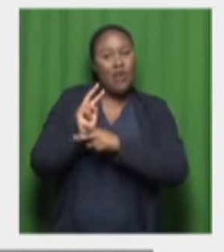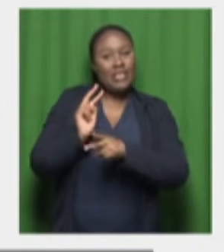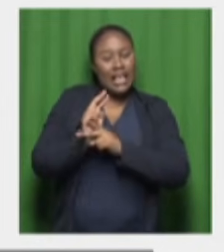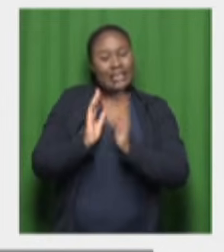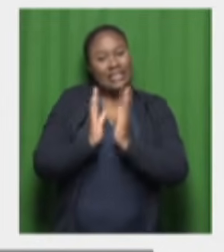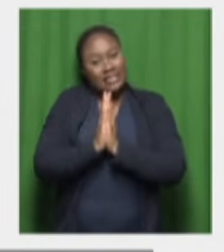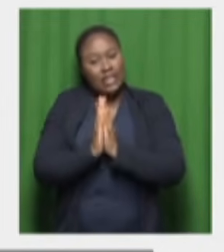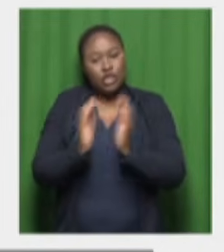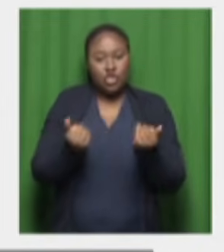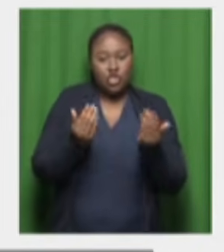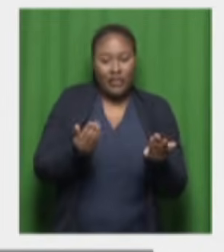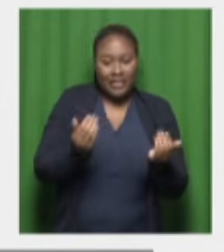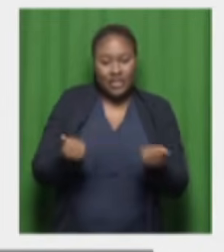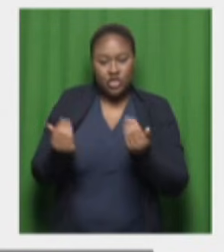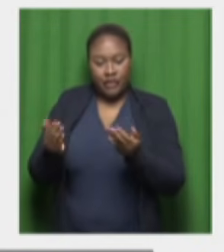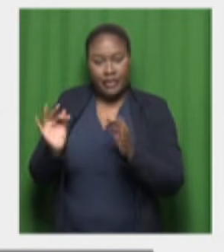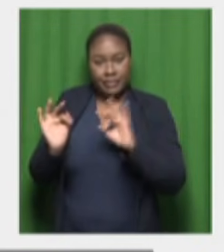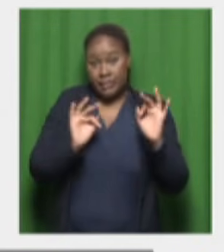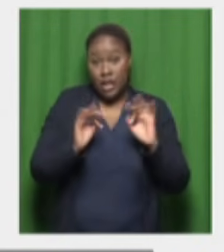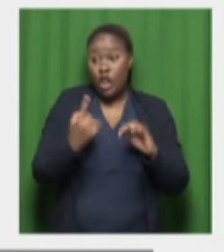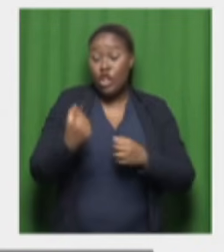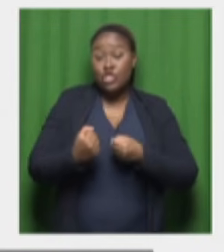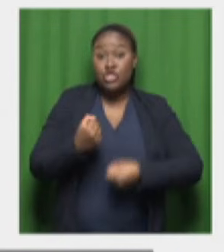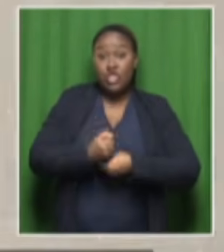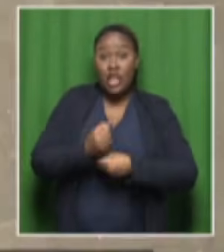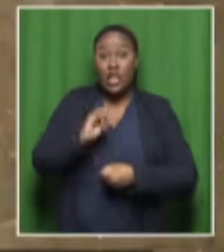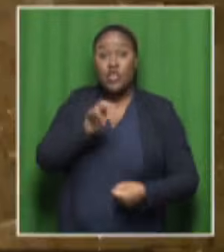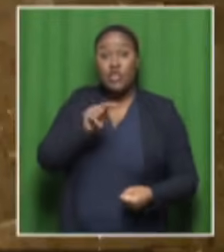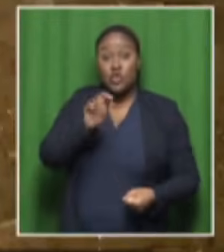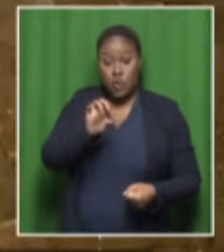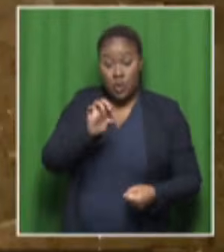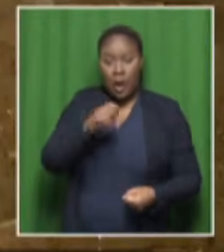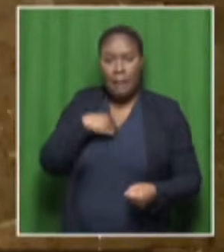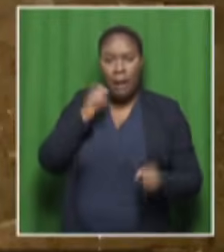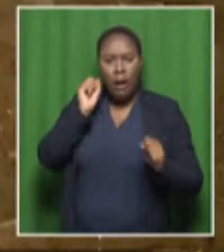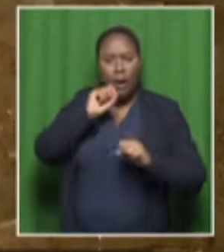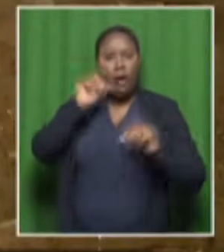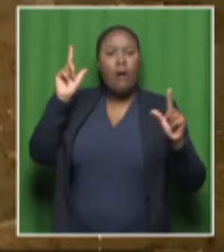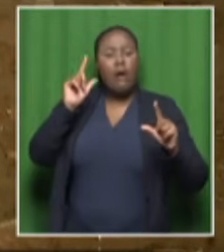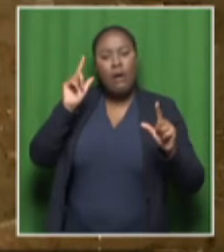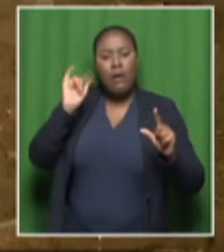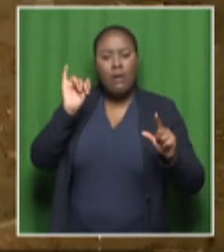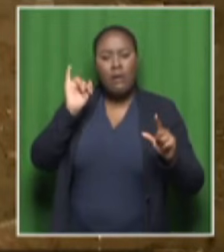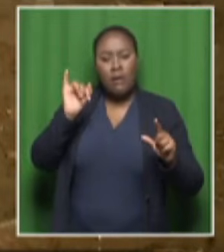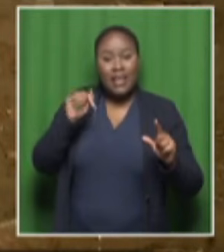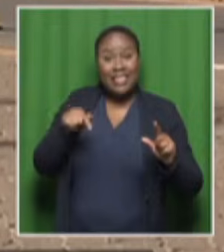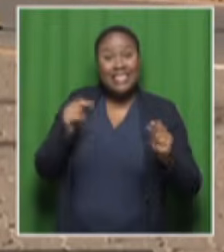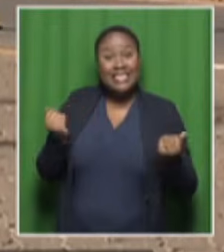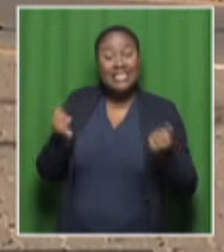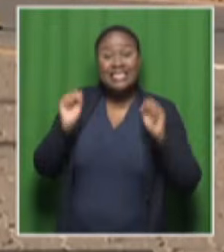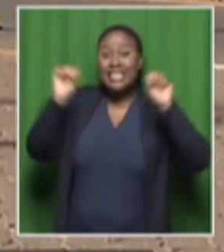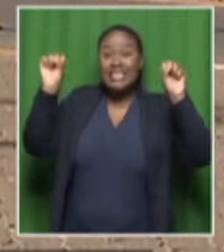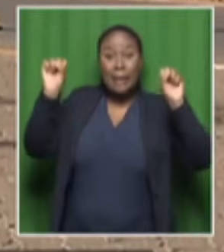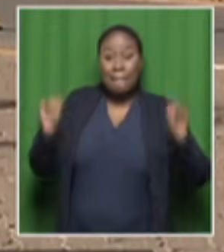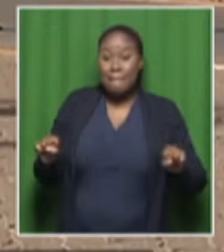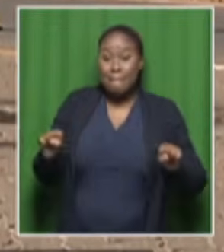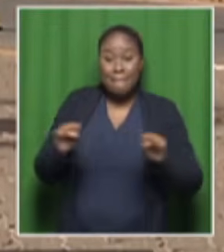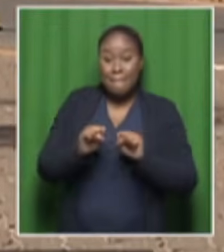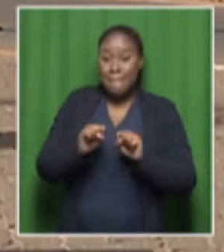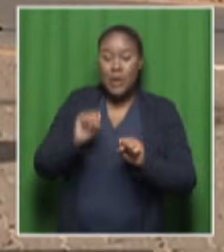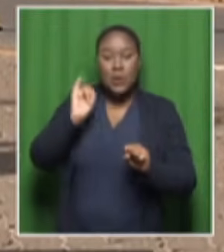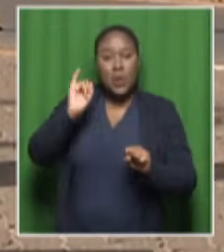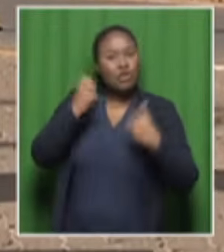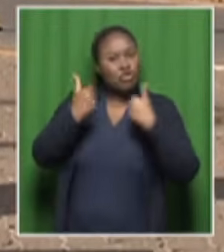service delivery. It was last year in June already when I became aware that the current system is currently